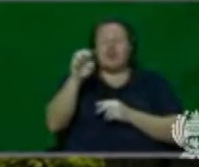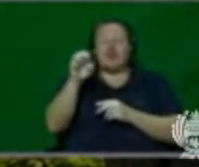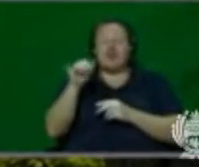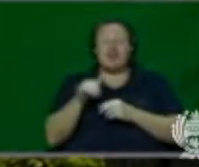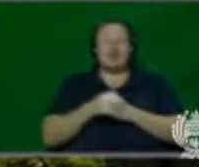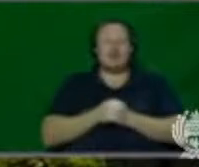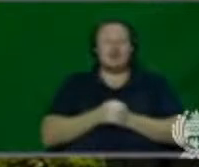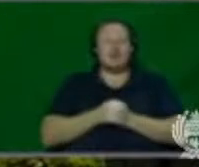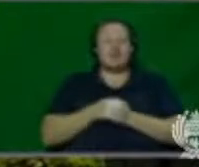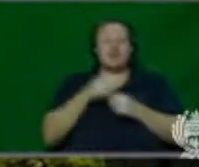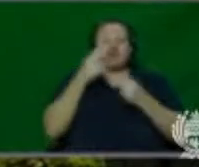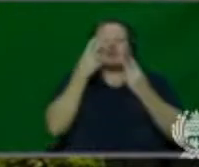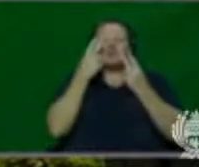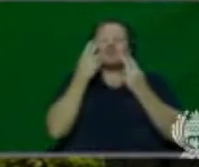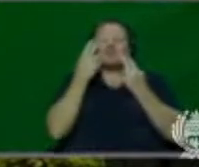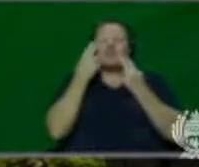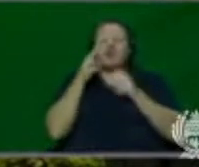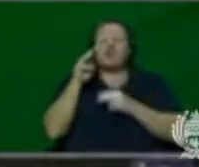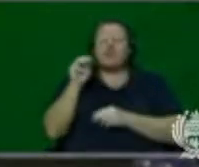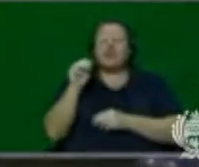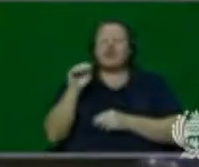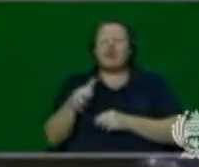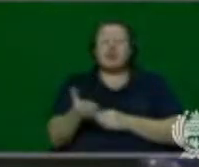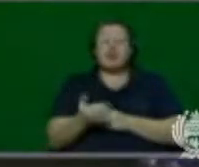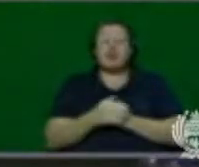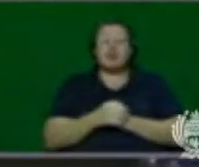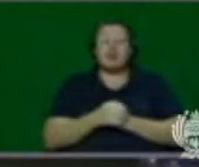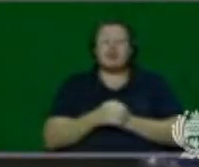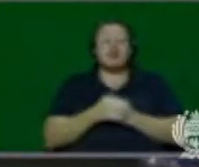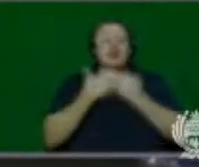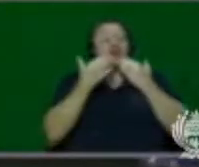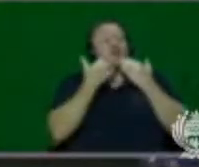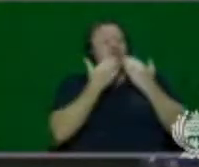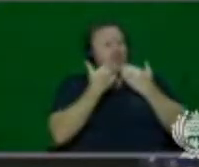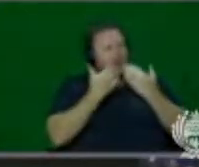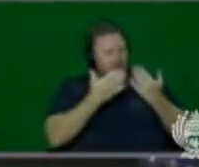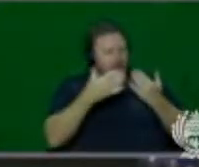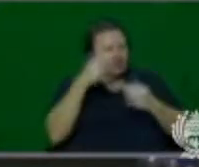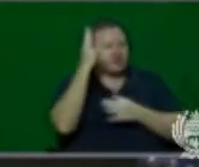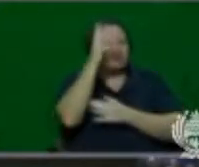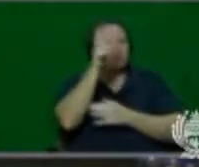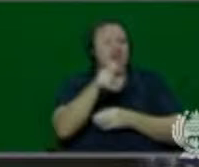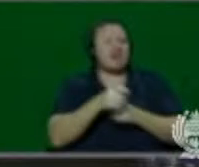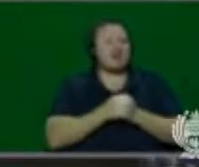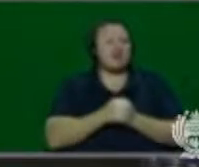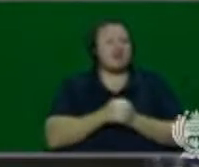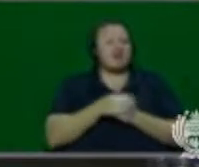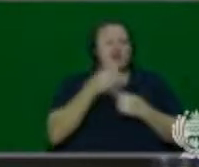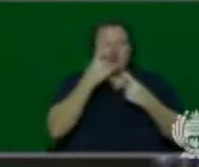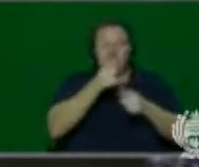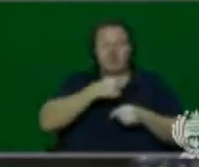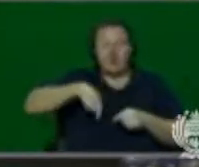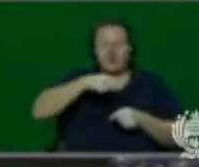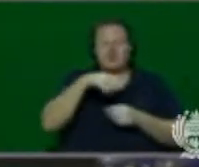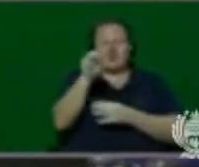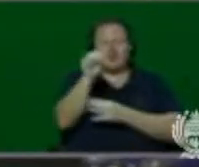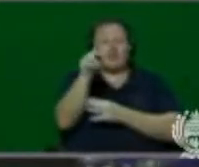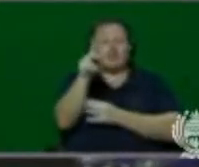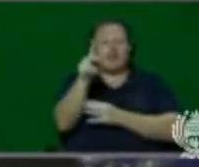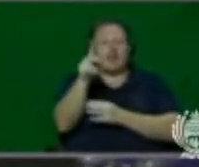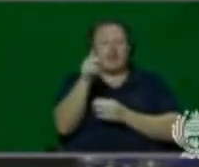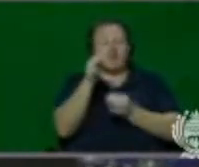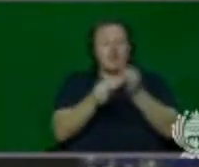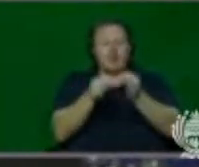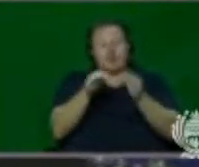Thank you. Honorable Manye, what's the point of order? Thank you, Speaker. Speaker, for us as the MK Party, we are asking